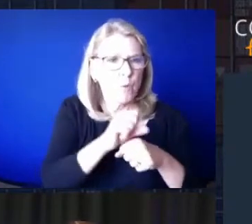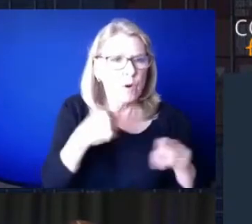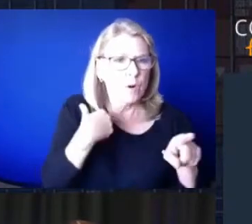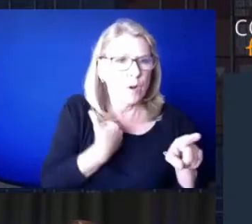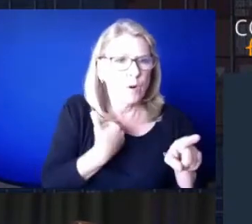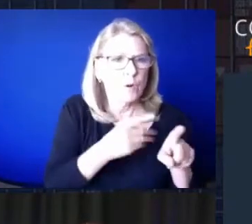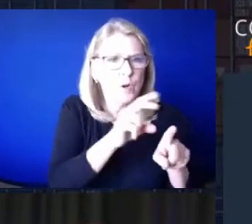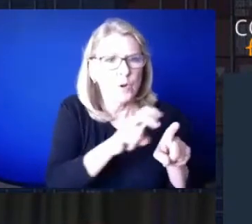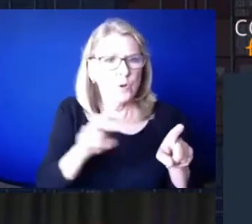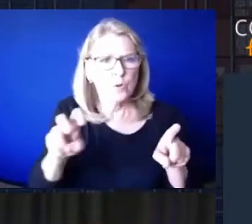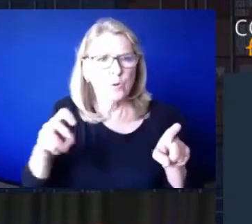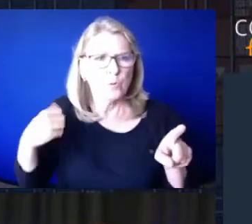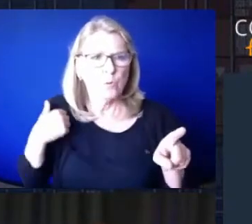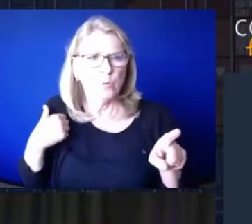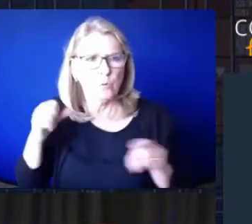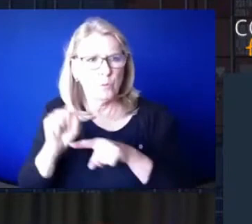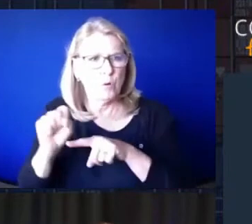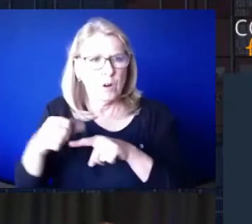isolation?